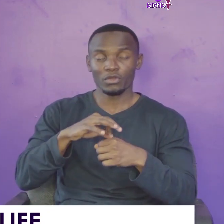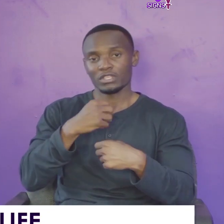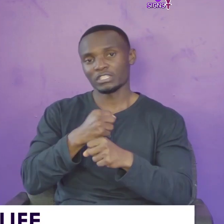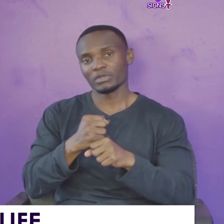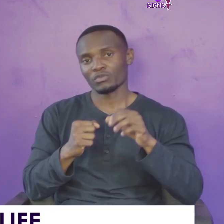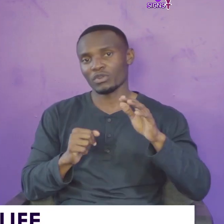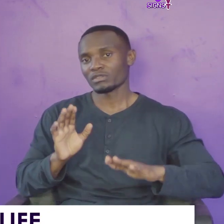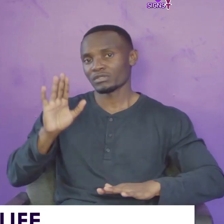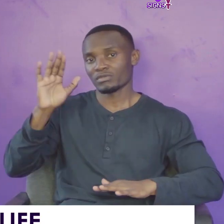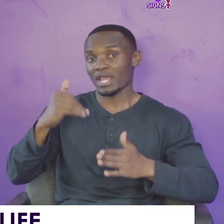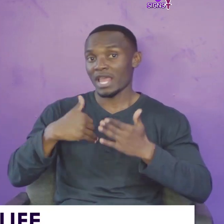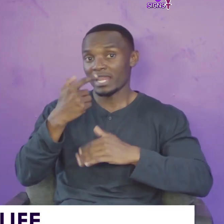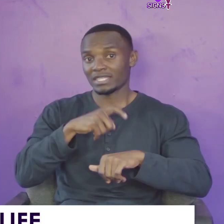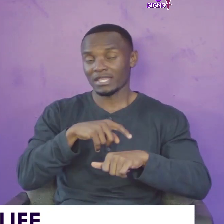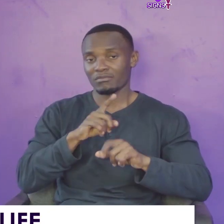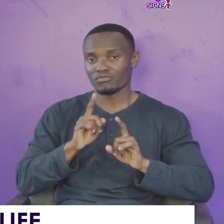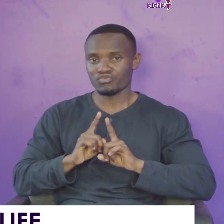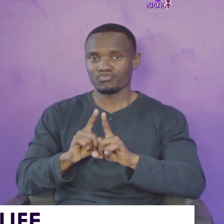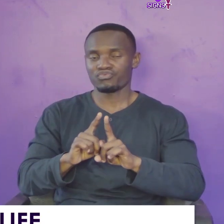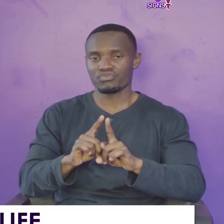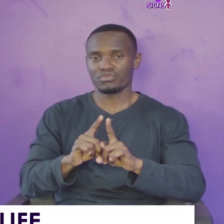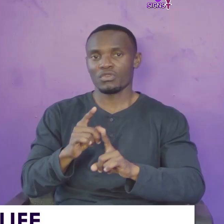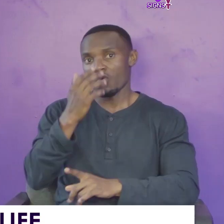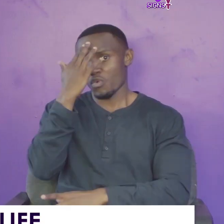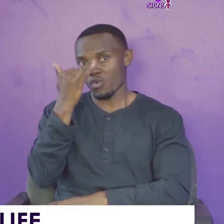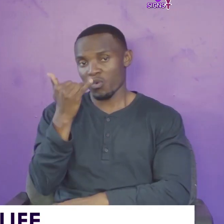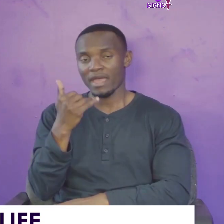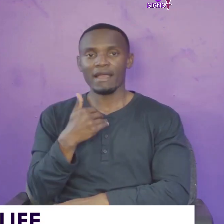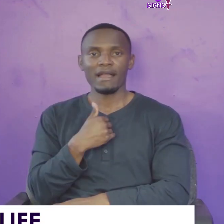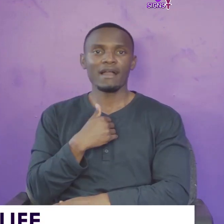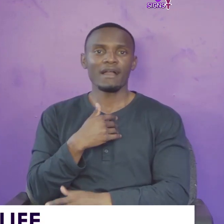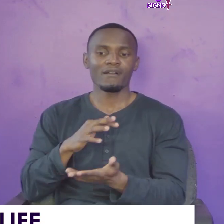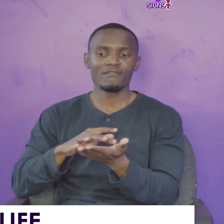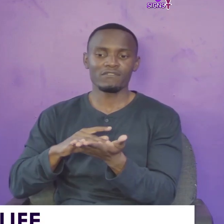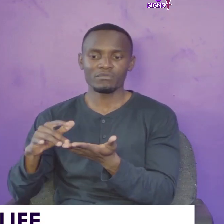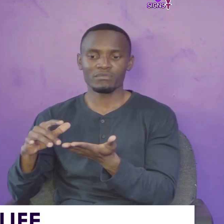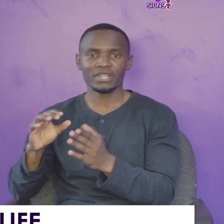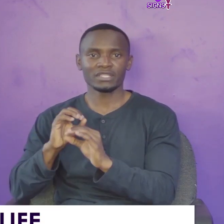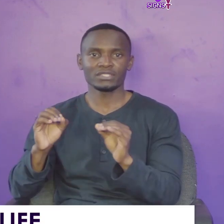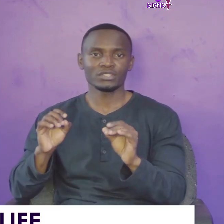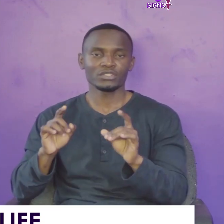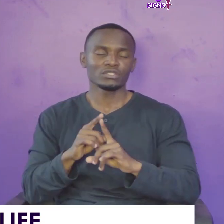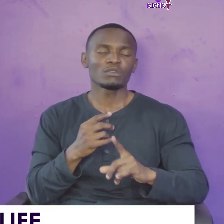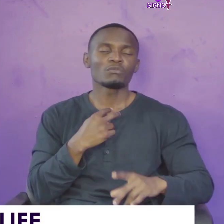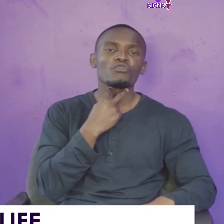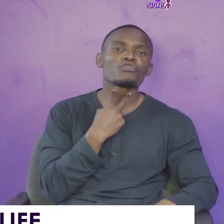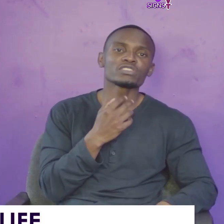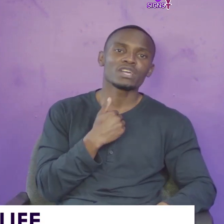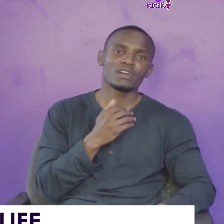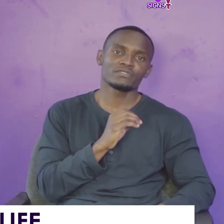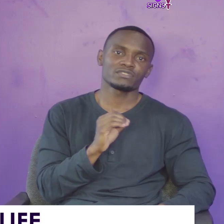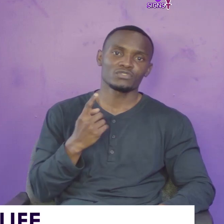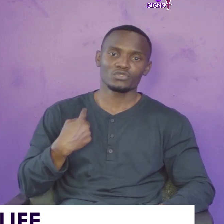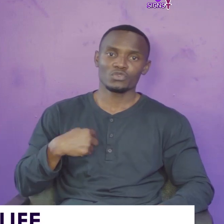Because we don't have braille, we don't have voice in the voting booth. So we depend on